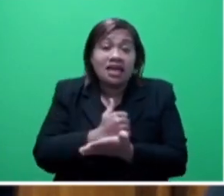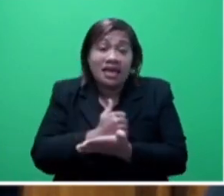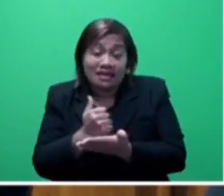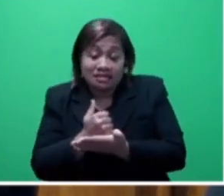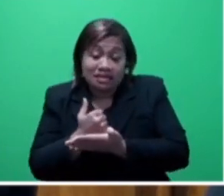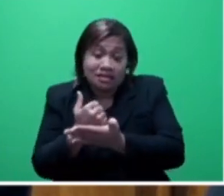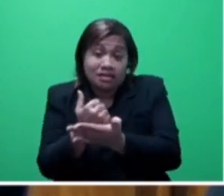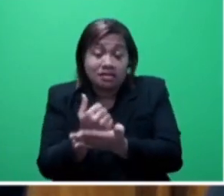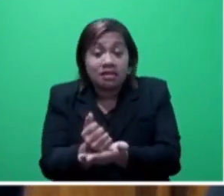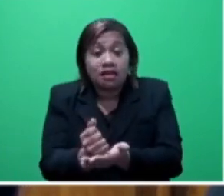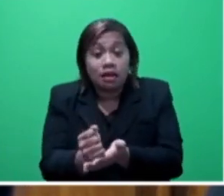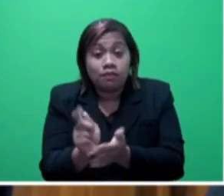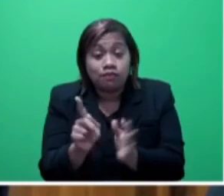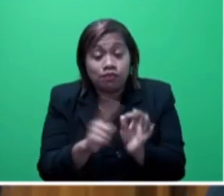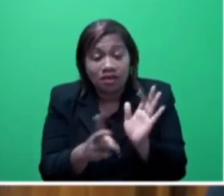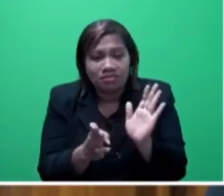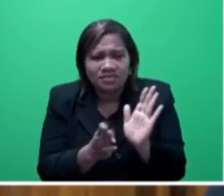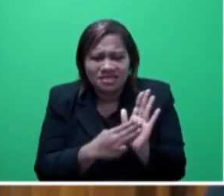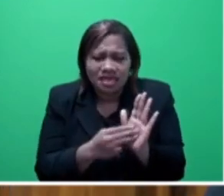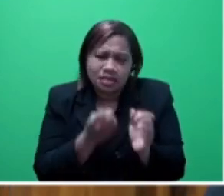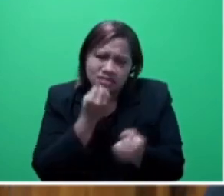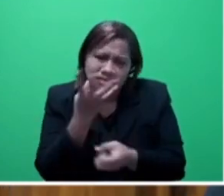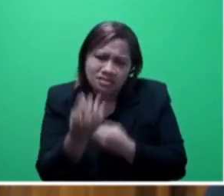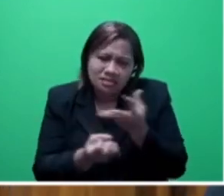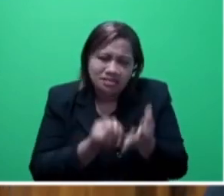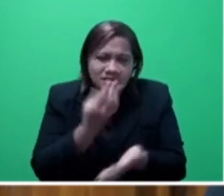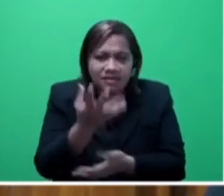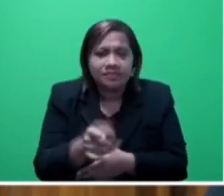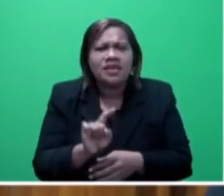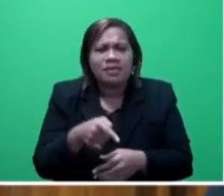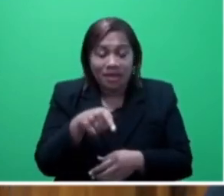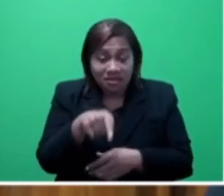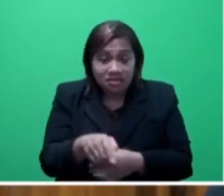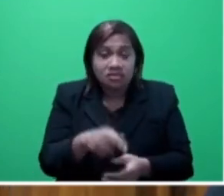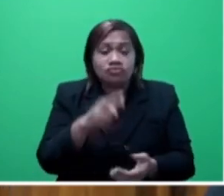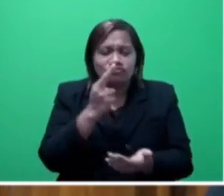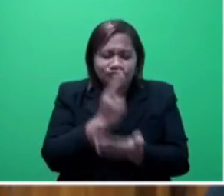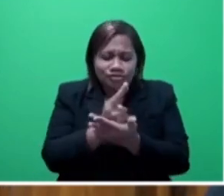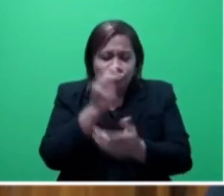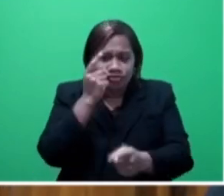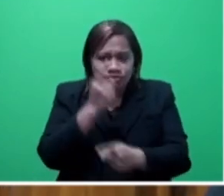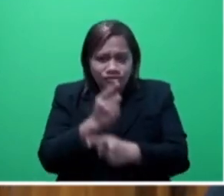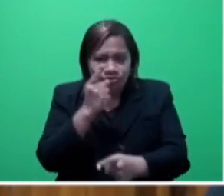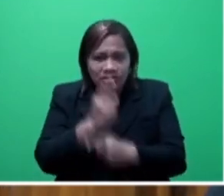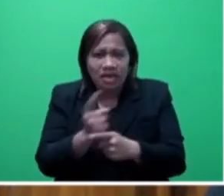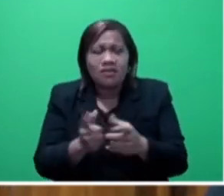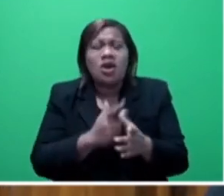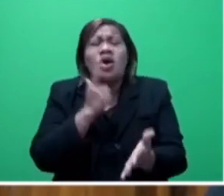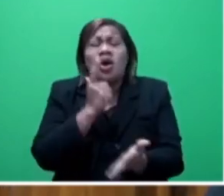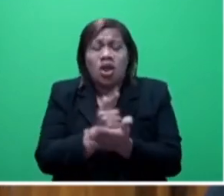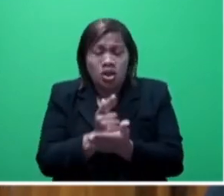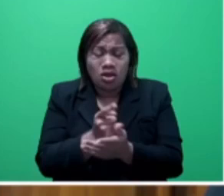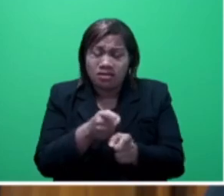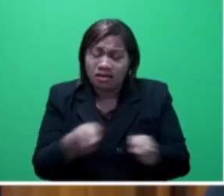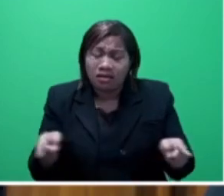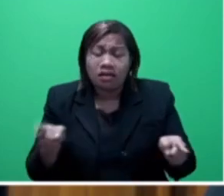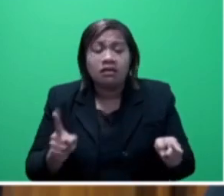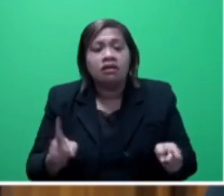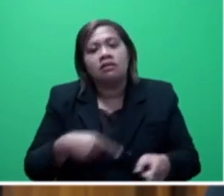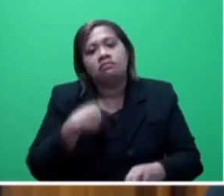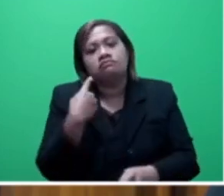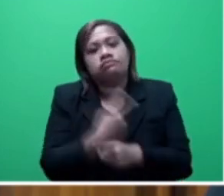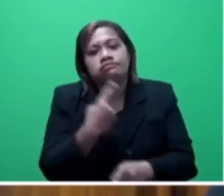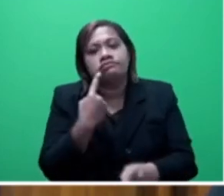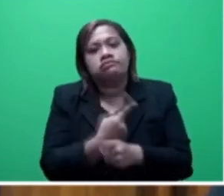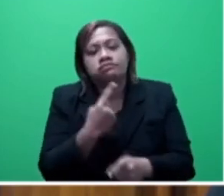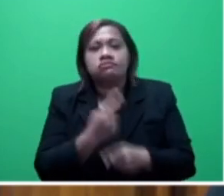about, but these are mere talk, Mr. Speaker. A lot of this is talk. A lot of this is